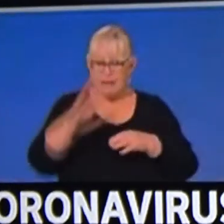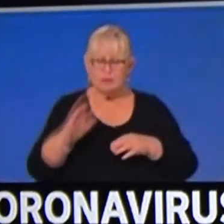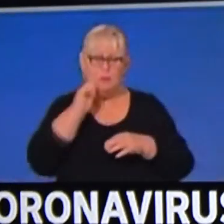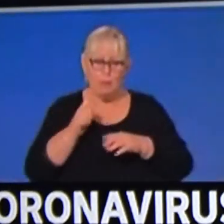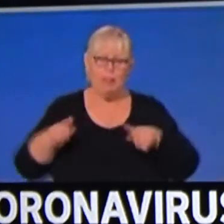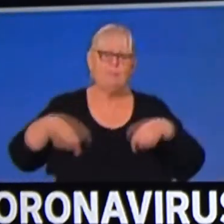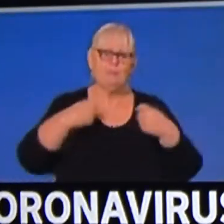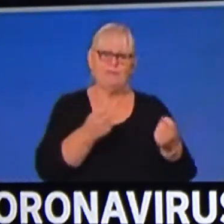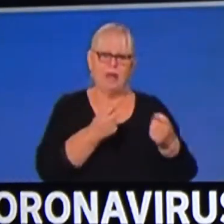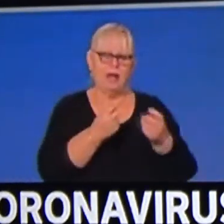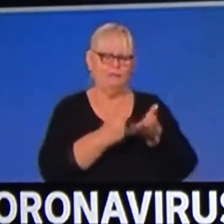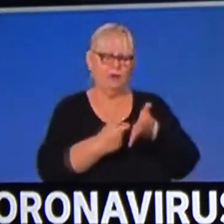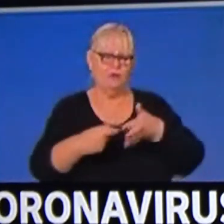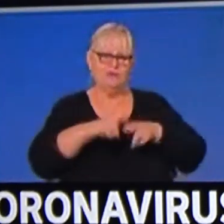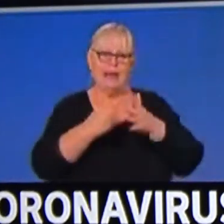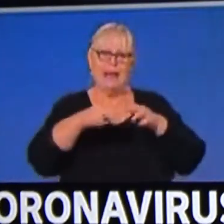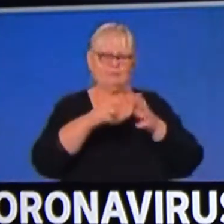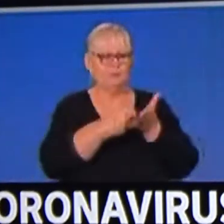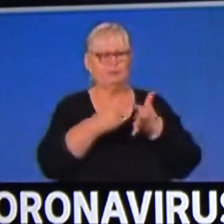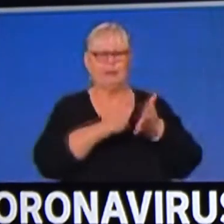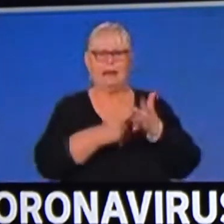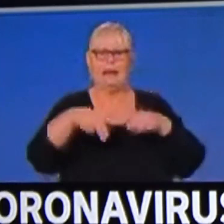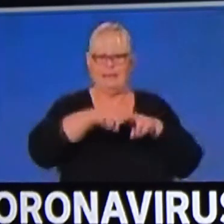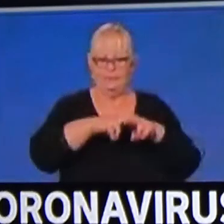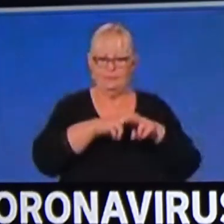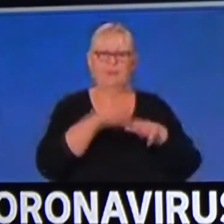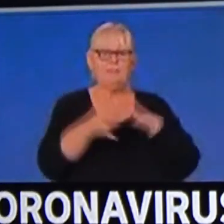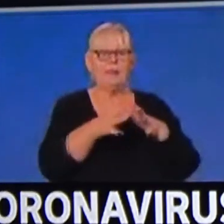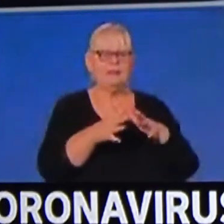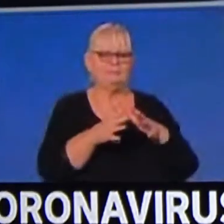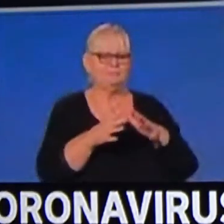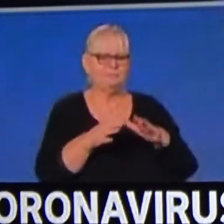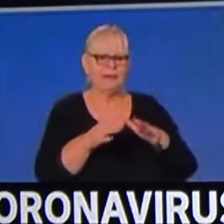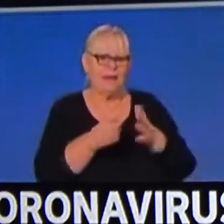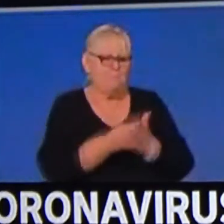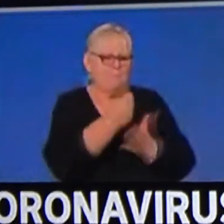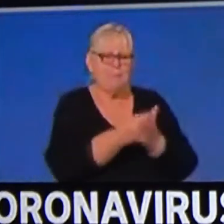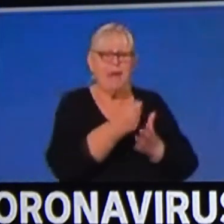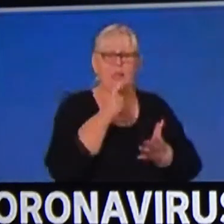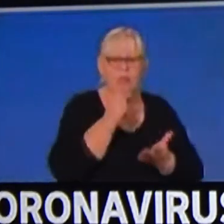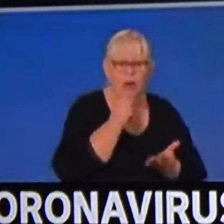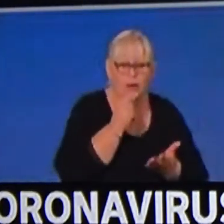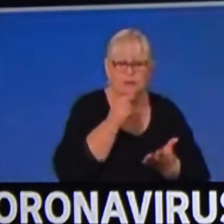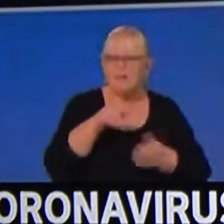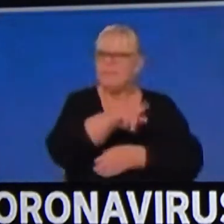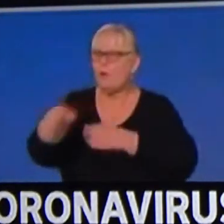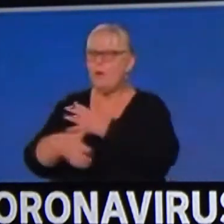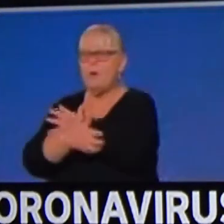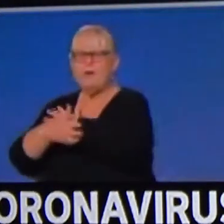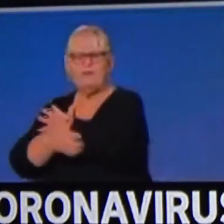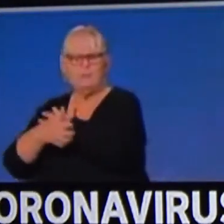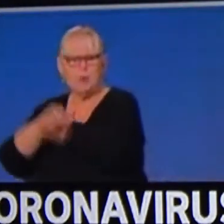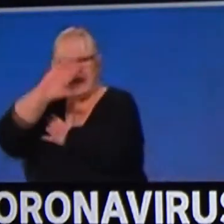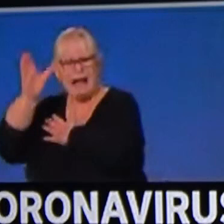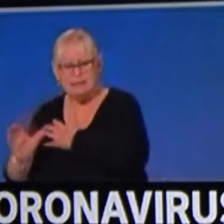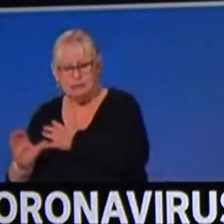provide reliefs from and deferral of payments to loans to developing countries, and we have